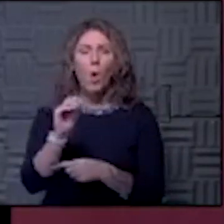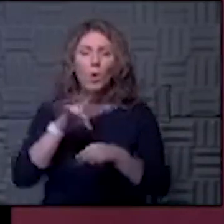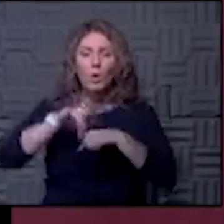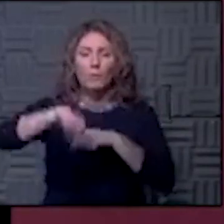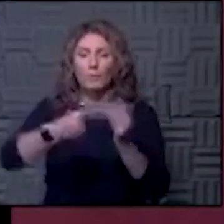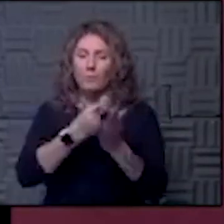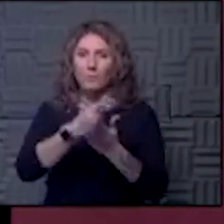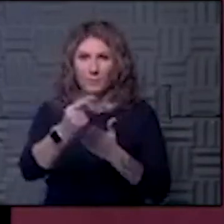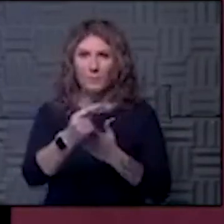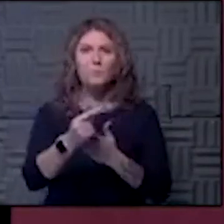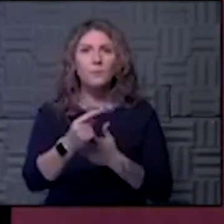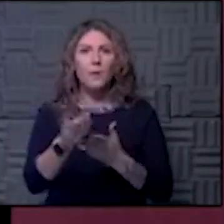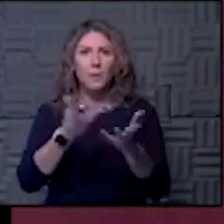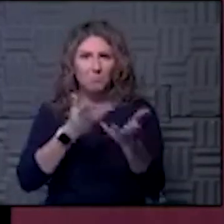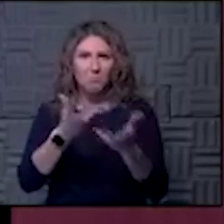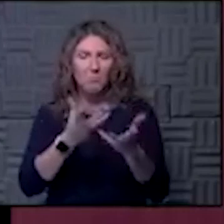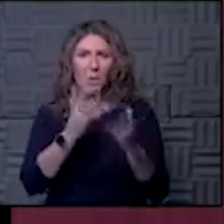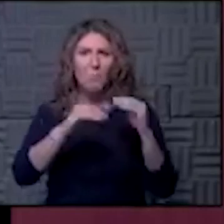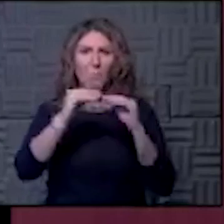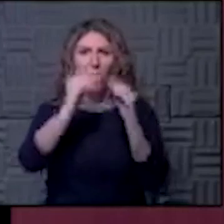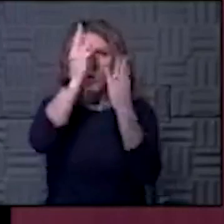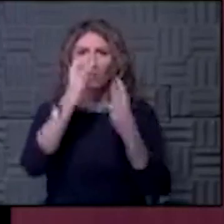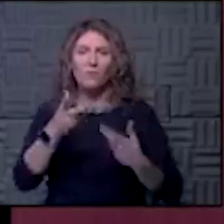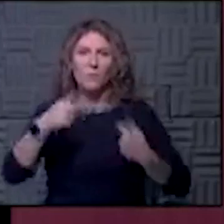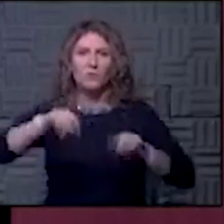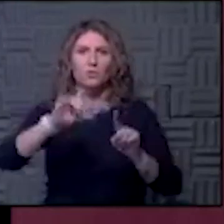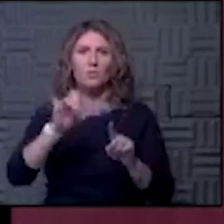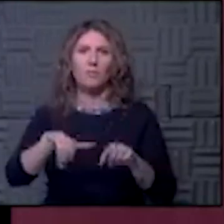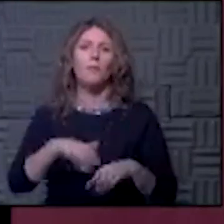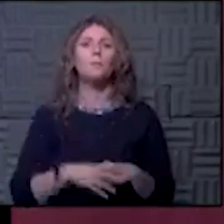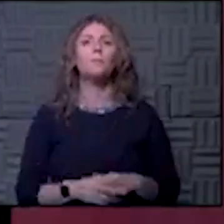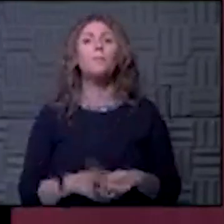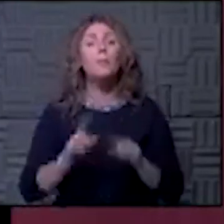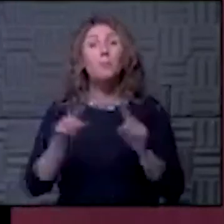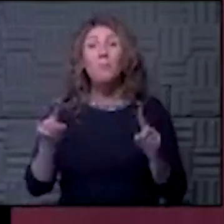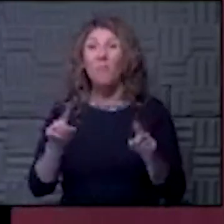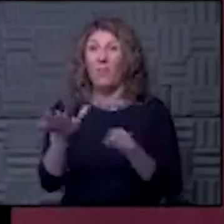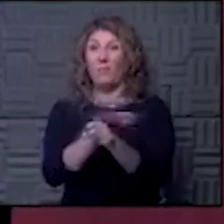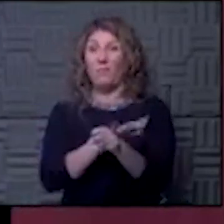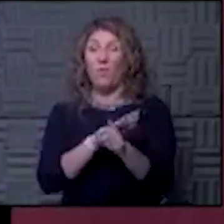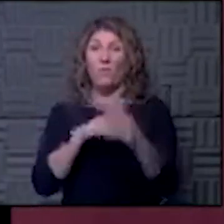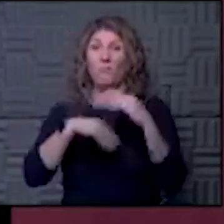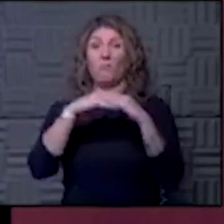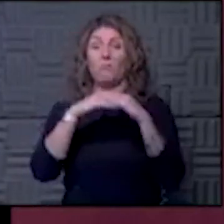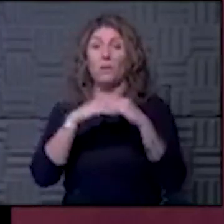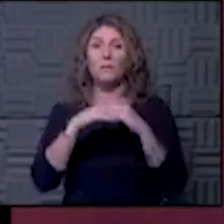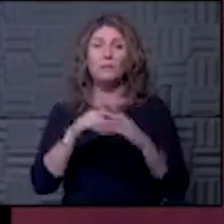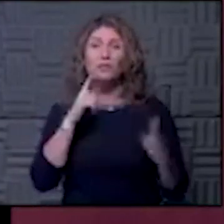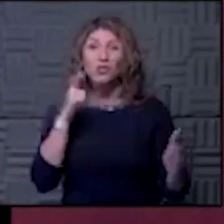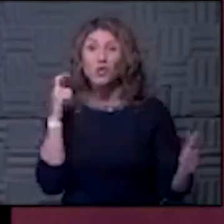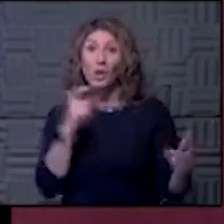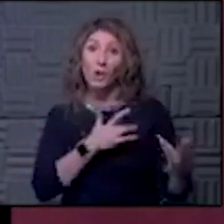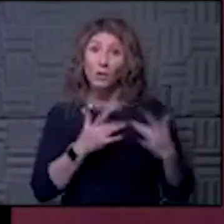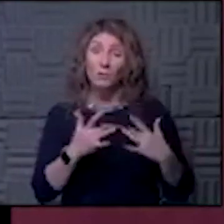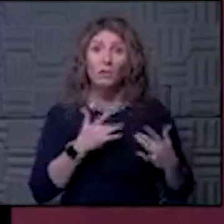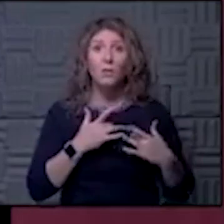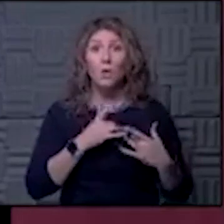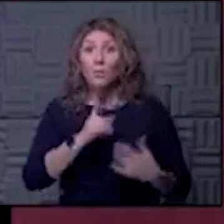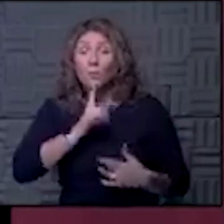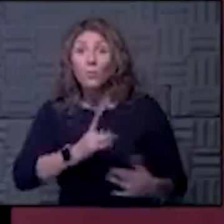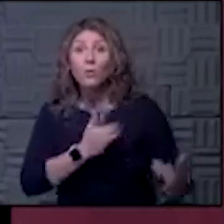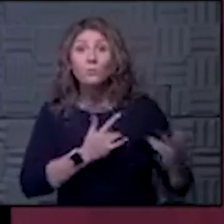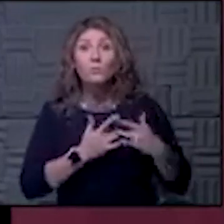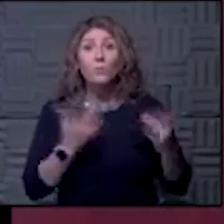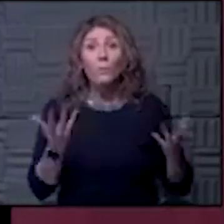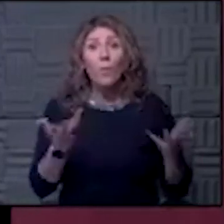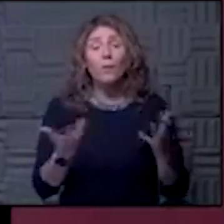and we'll have a little bit more information at that point around it. But I think, capacity remains a major concern. Yep. And the real